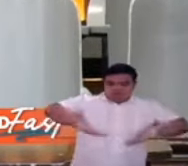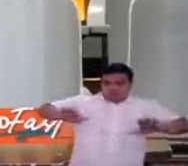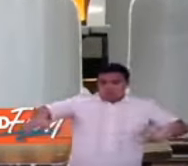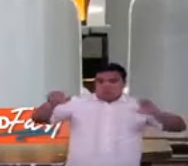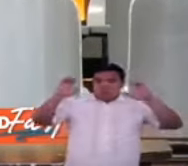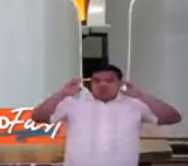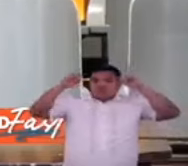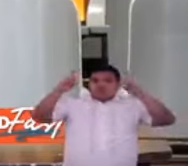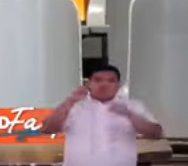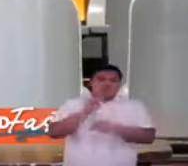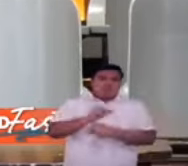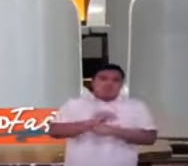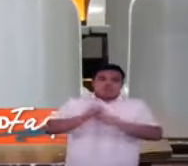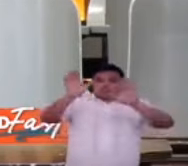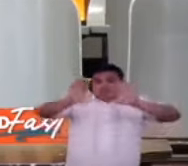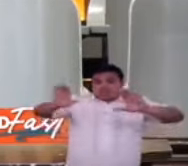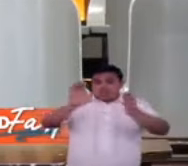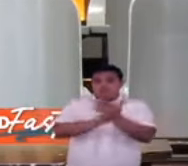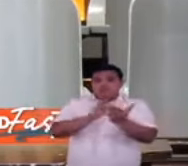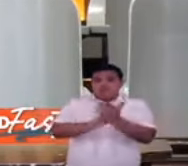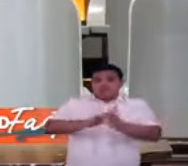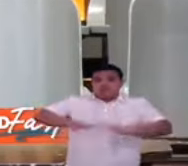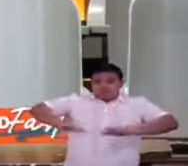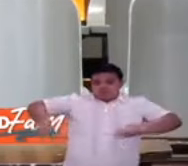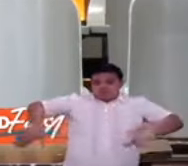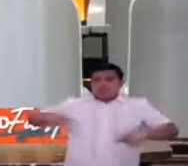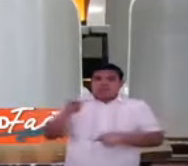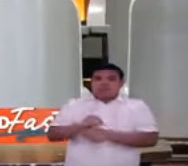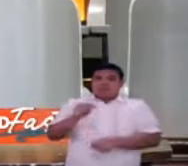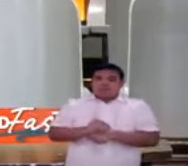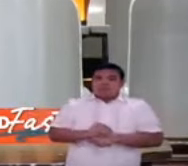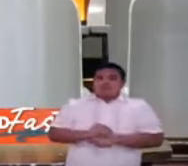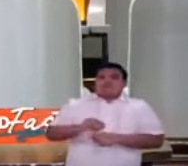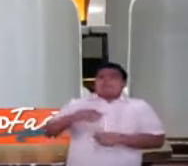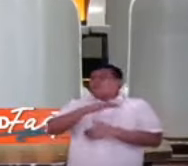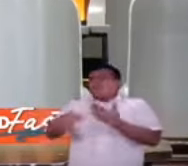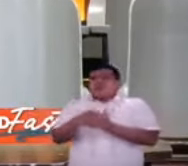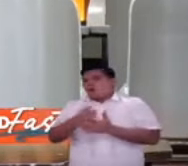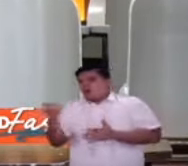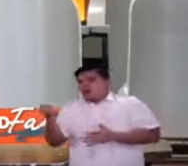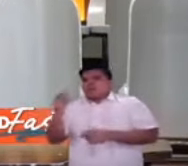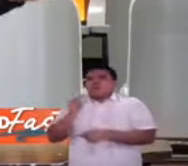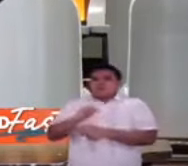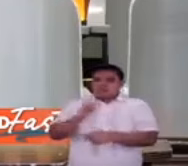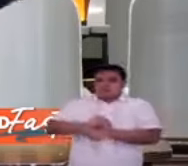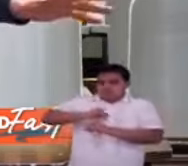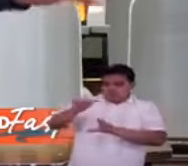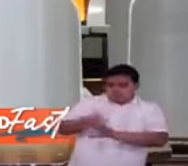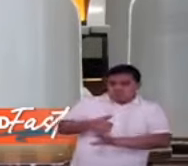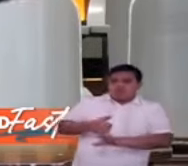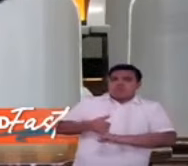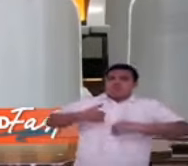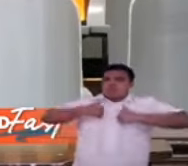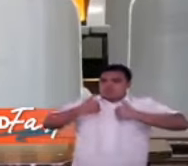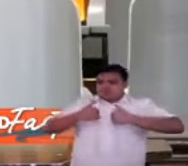our educational ministry, in the Sunday school for the children ministry, and in Awana, in all other ministries that involves children, our